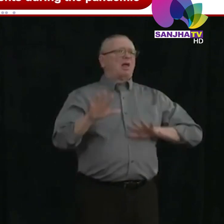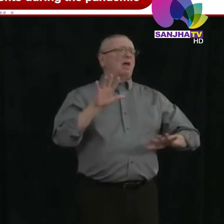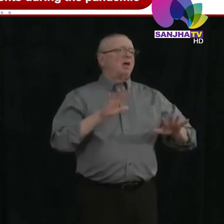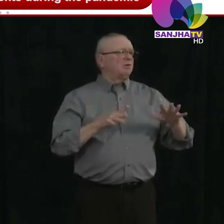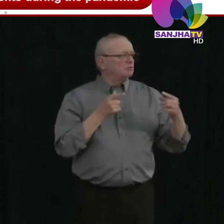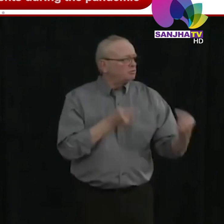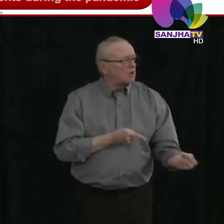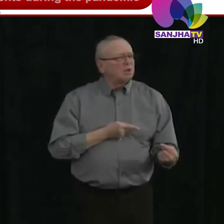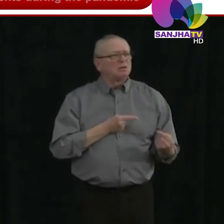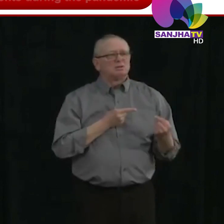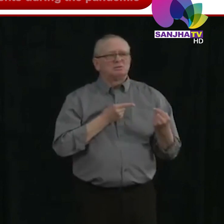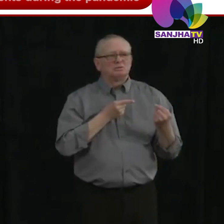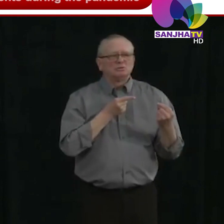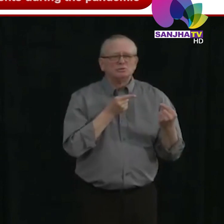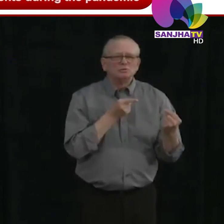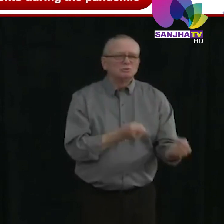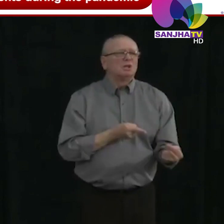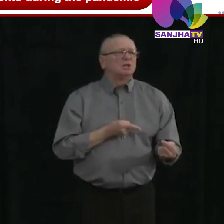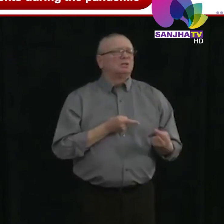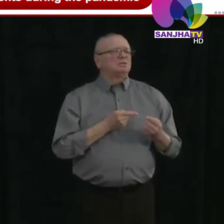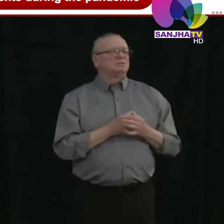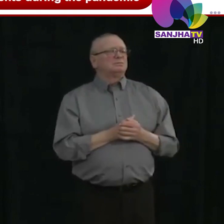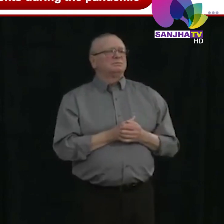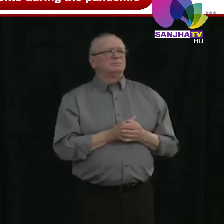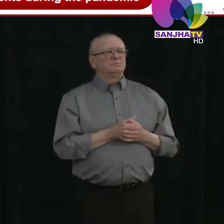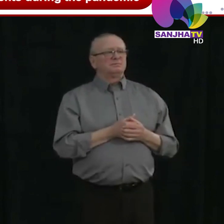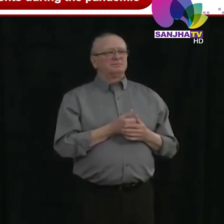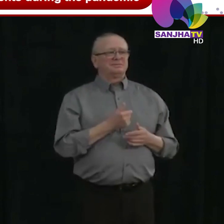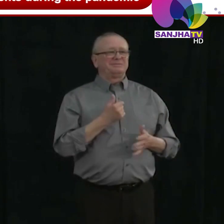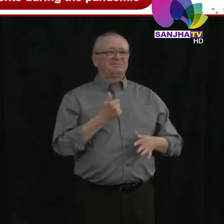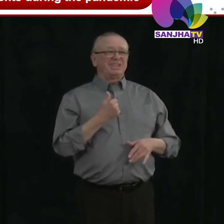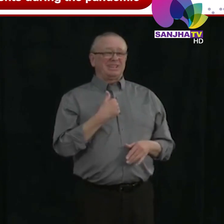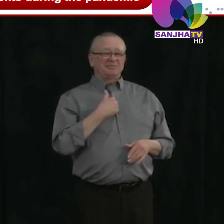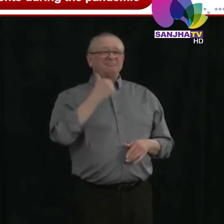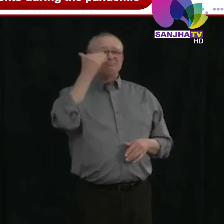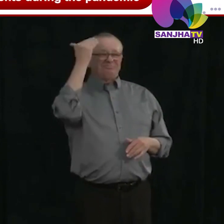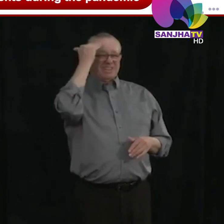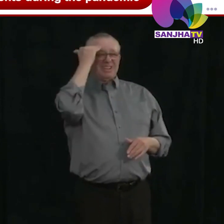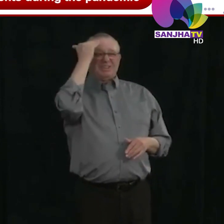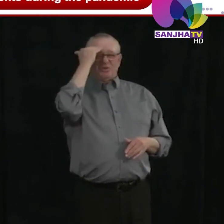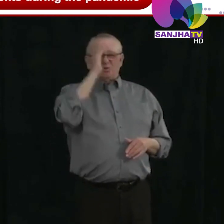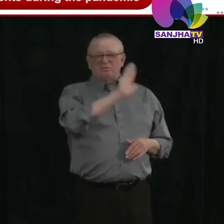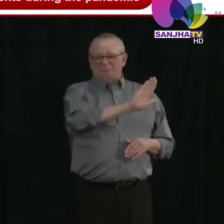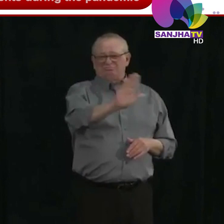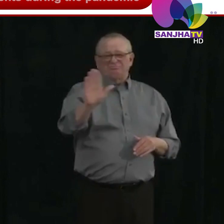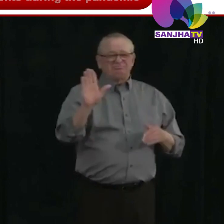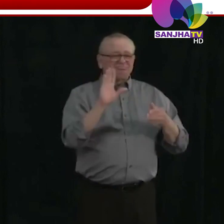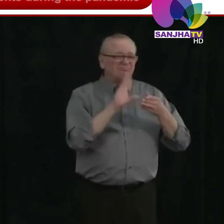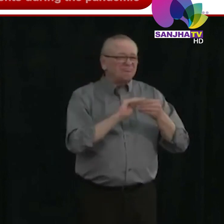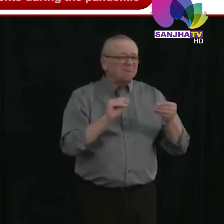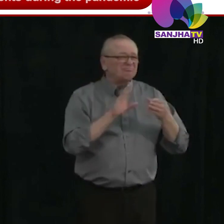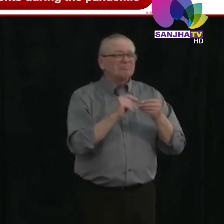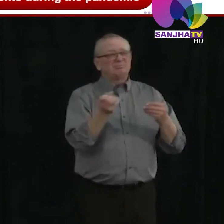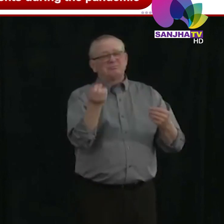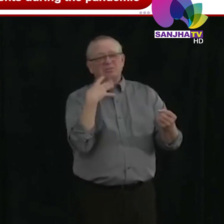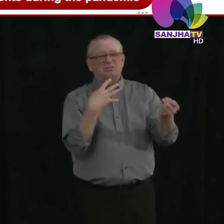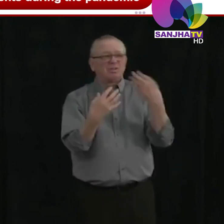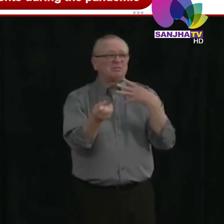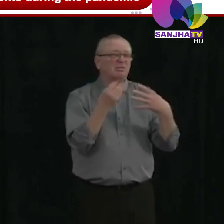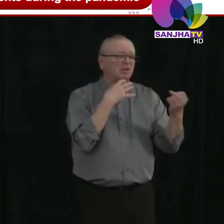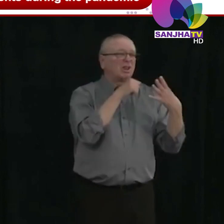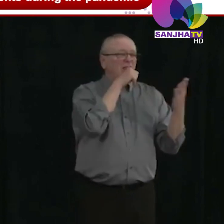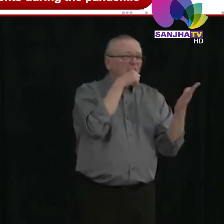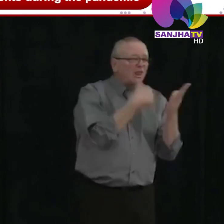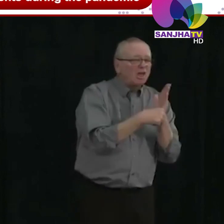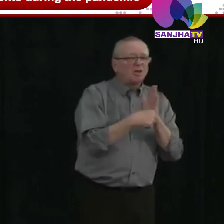stories through direct conversations, letters and phone calls to my office and from my staff. And the impact this crisis